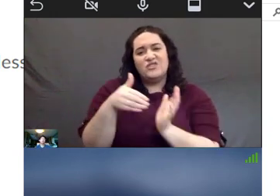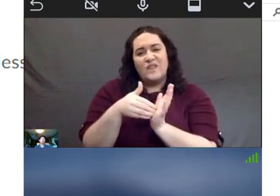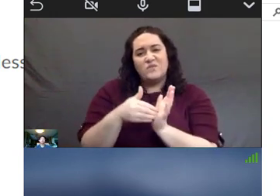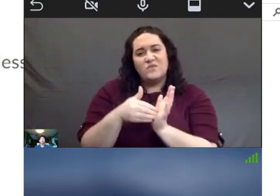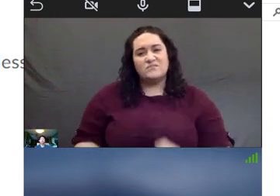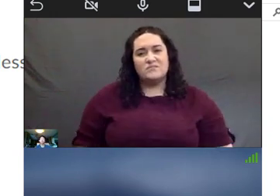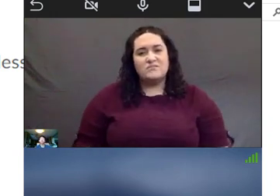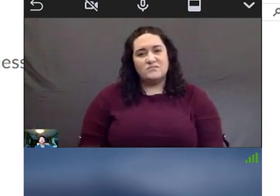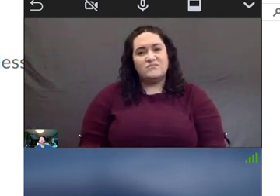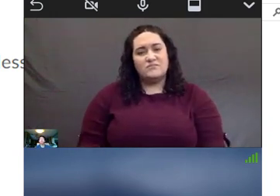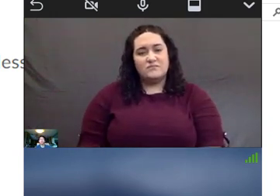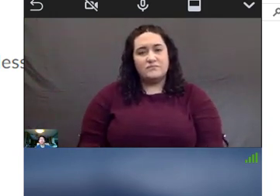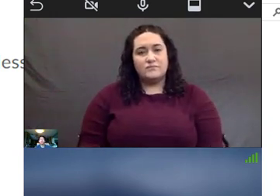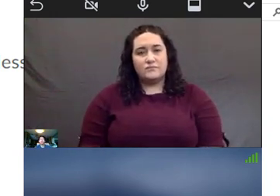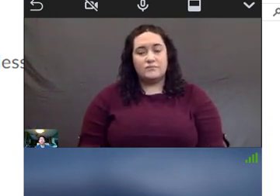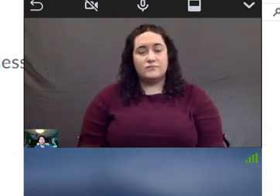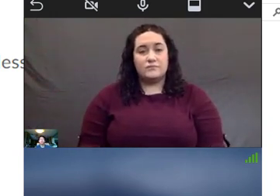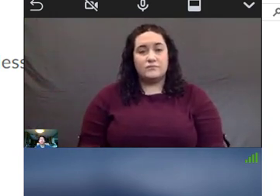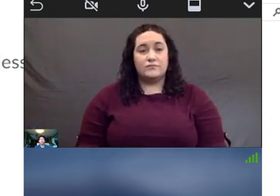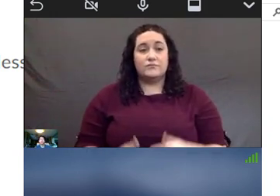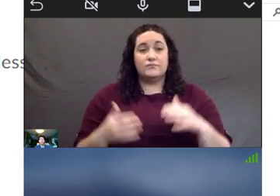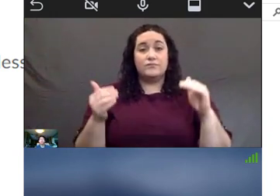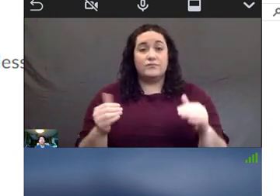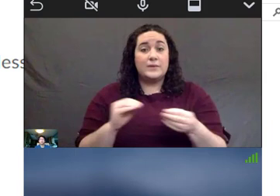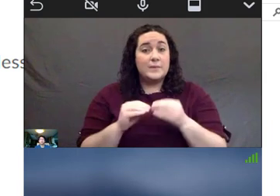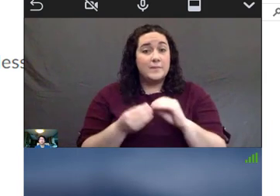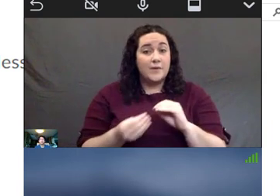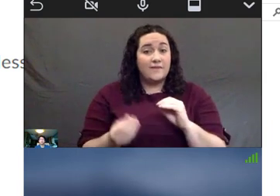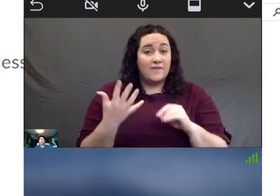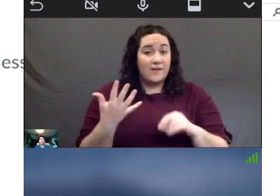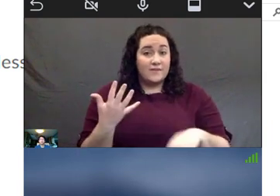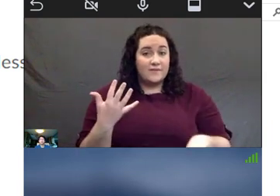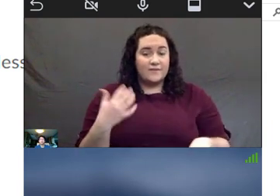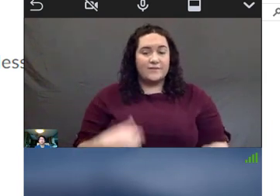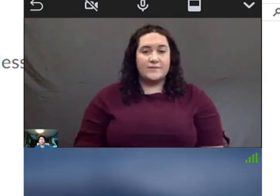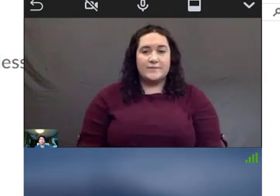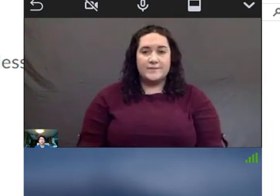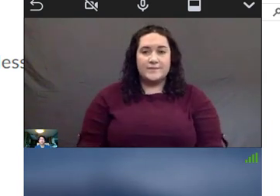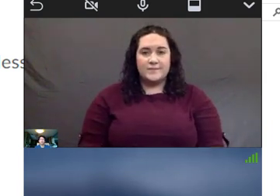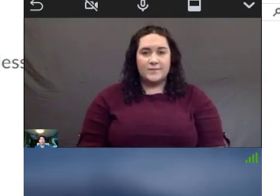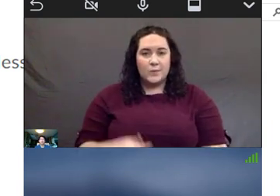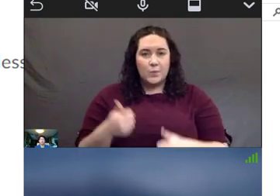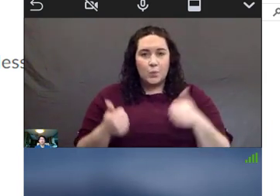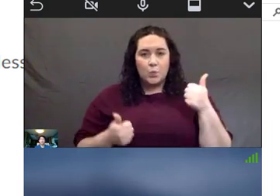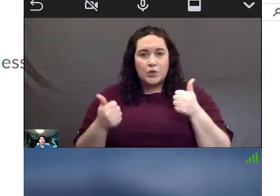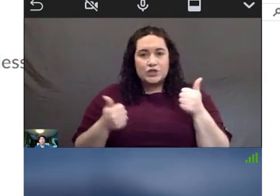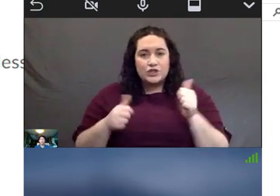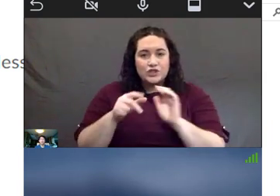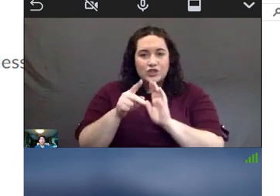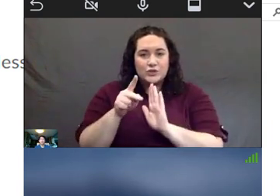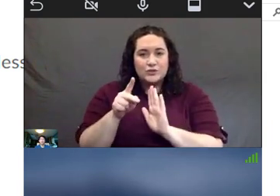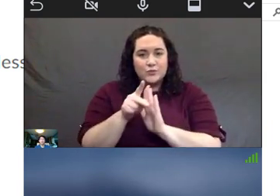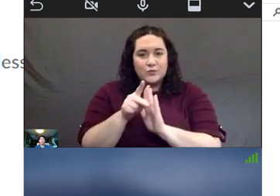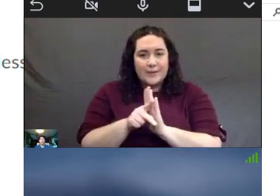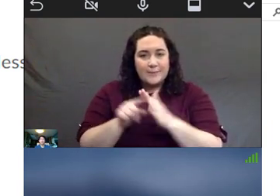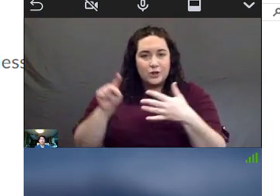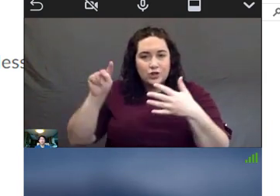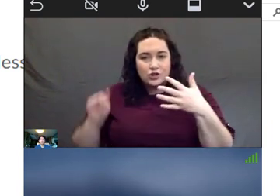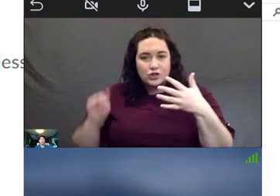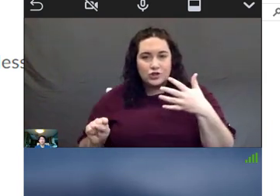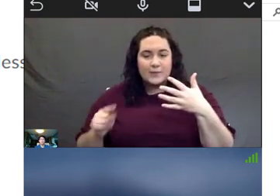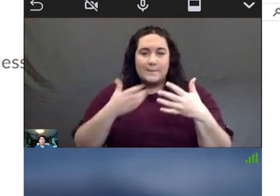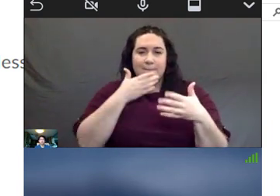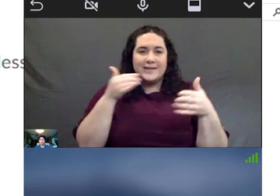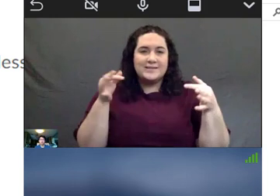Which of the following dimensionless parameters best describes the dimensionless temperature gradient at the surface? So